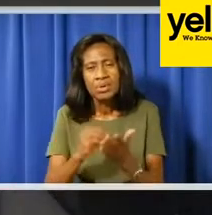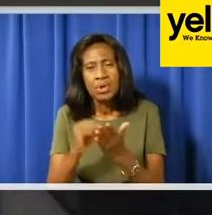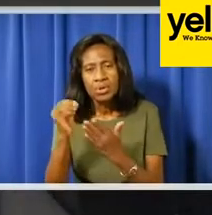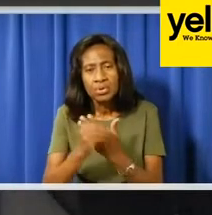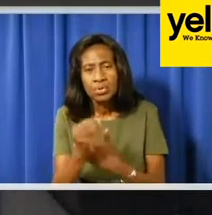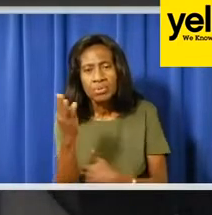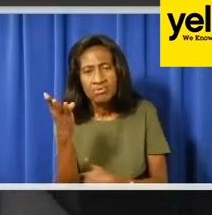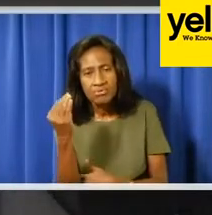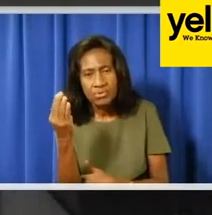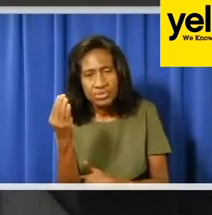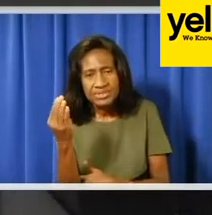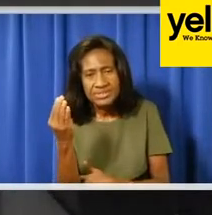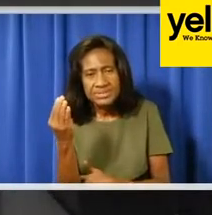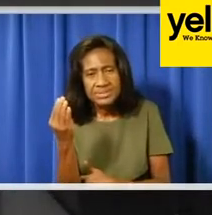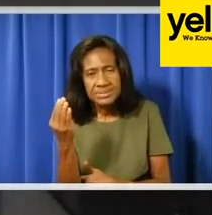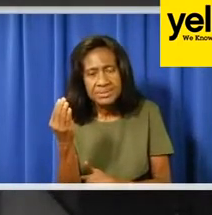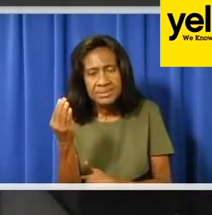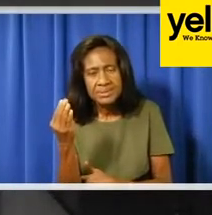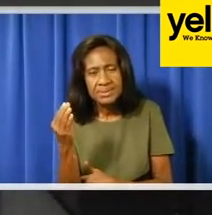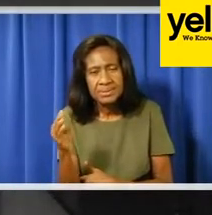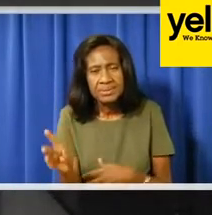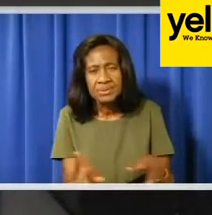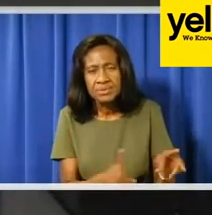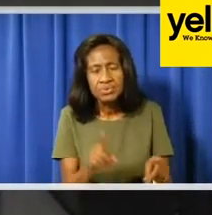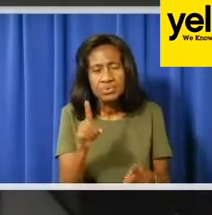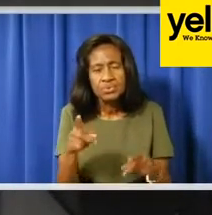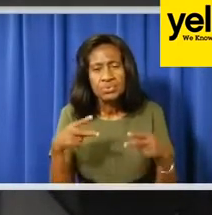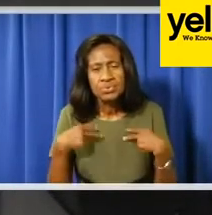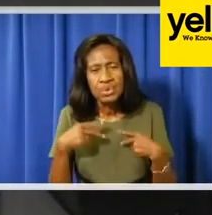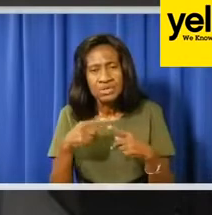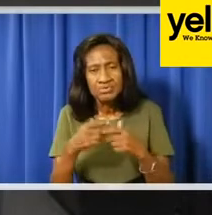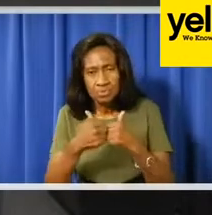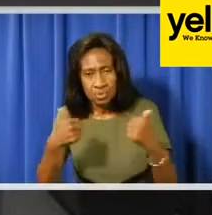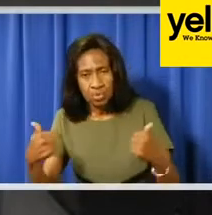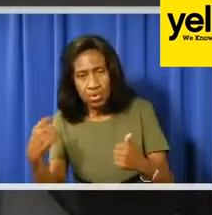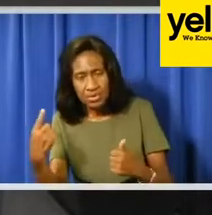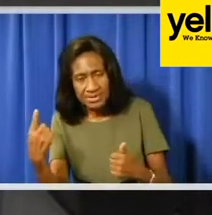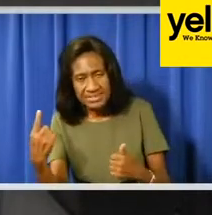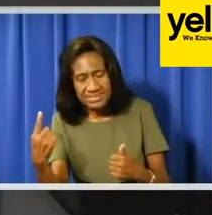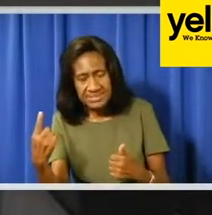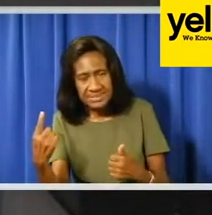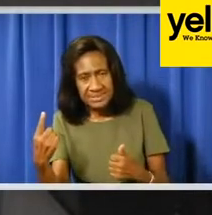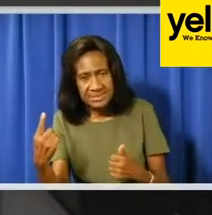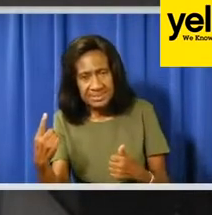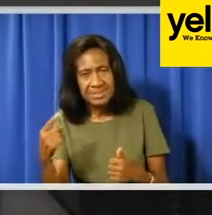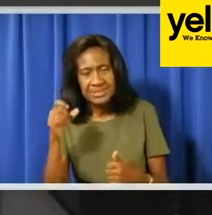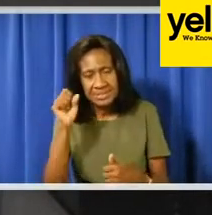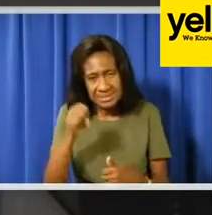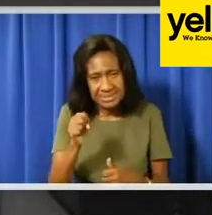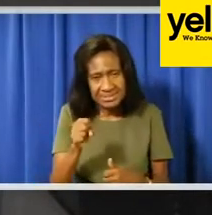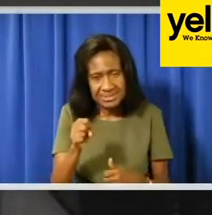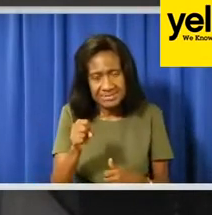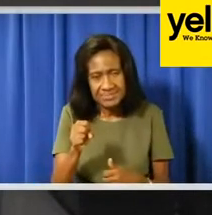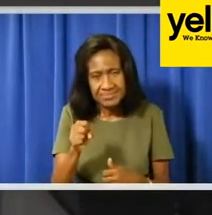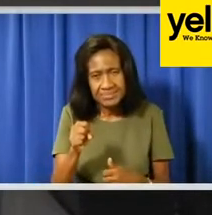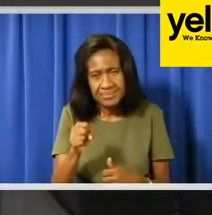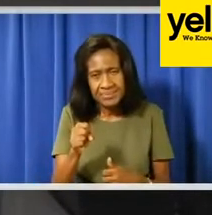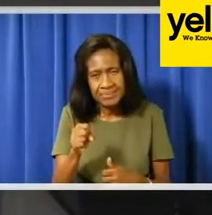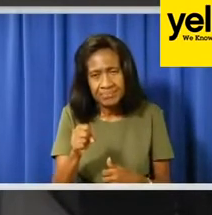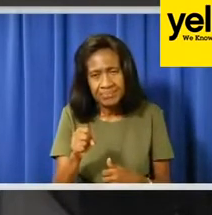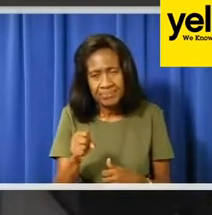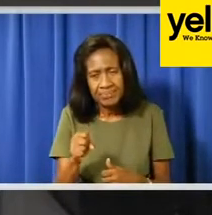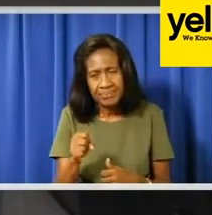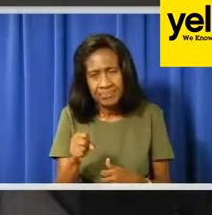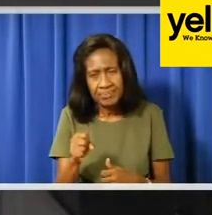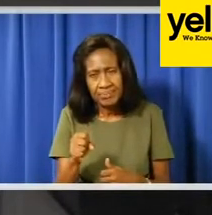need to quarantine if they do not have verifiable, but anyone will be able to come at that point? Correct. Or is that on the 9th of September? Will